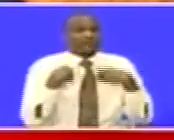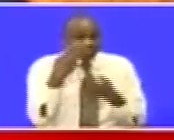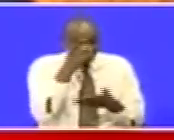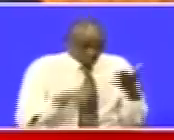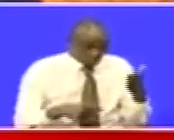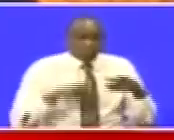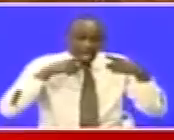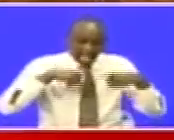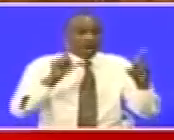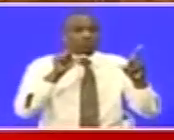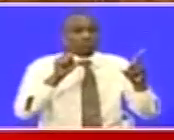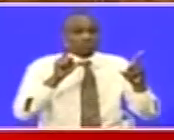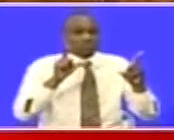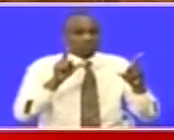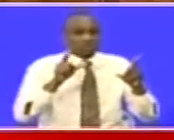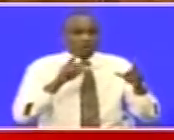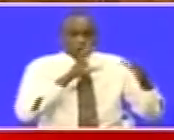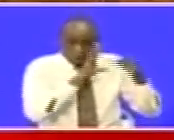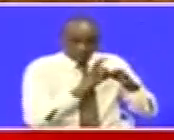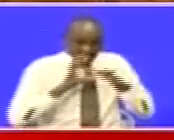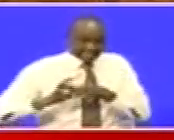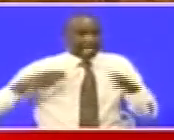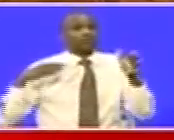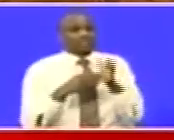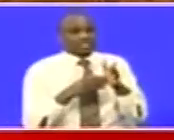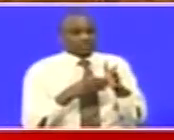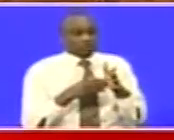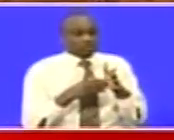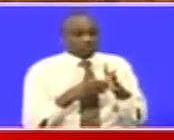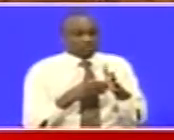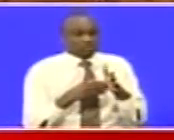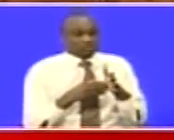for allowing Omutata's objection